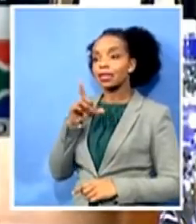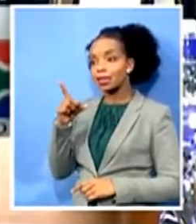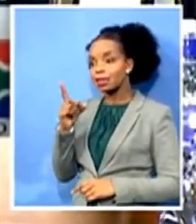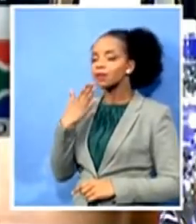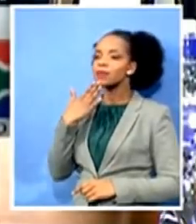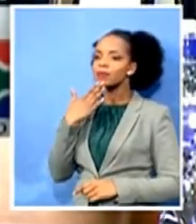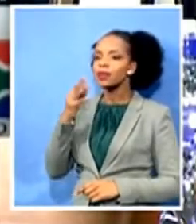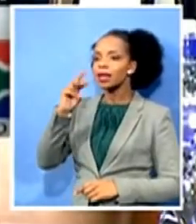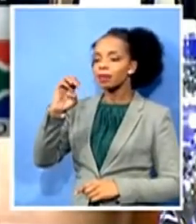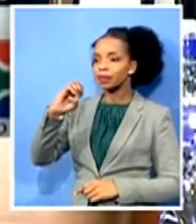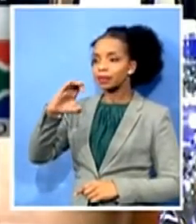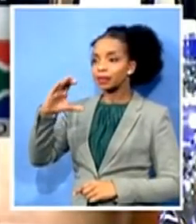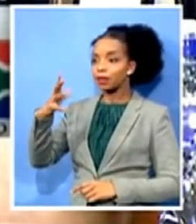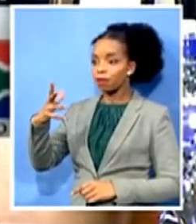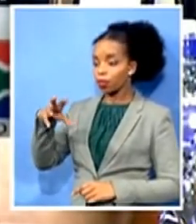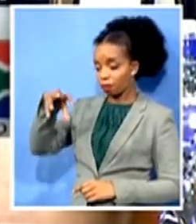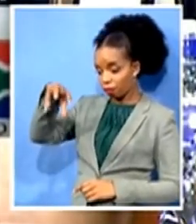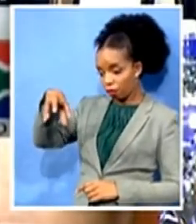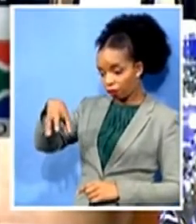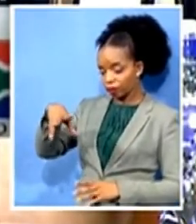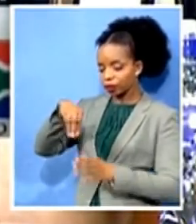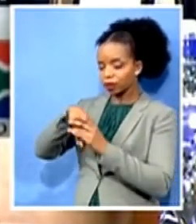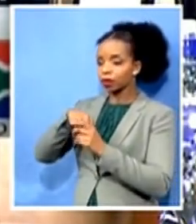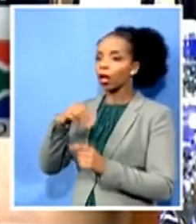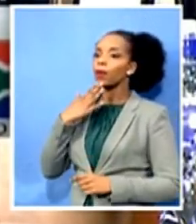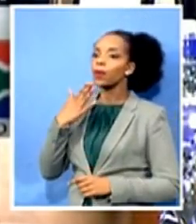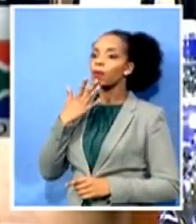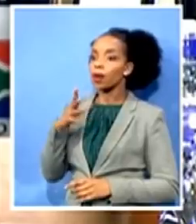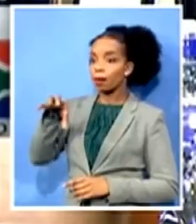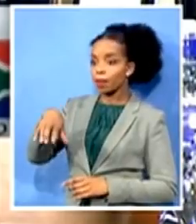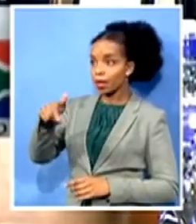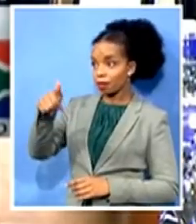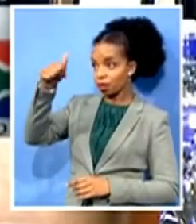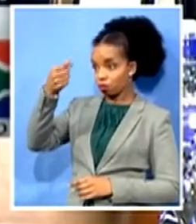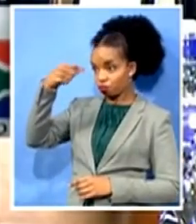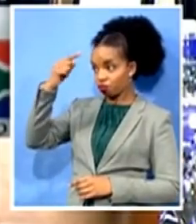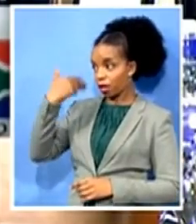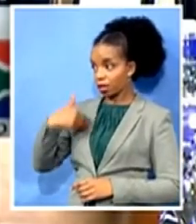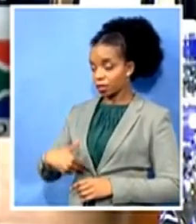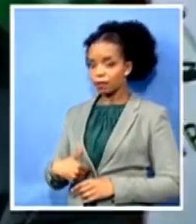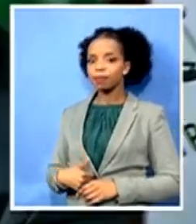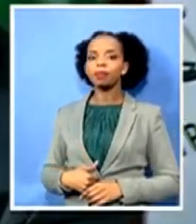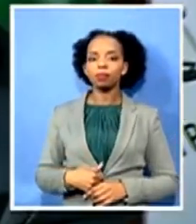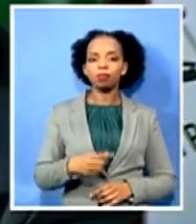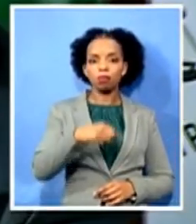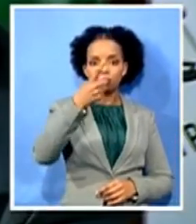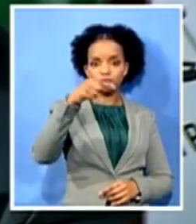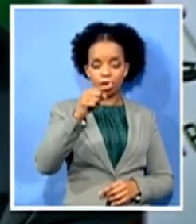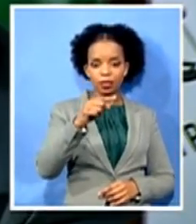right? That is EXCO. That is. Am I right? You are right, Chair. Yes.